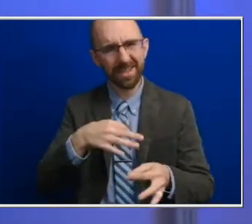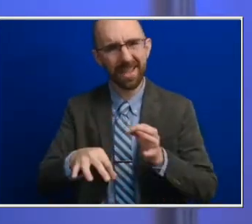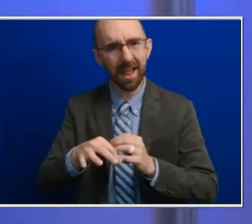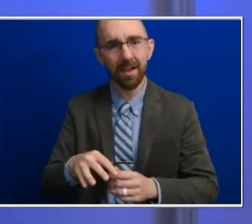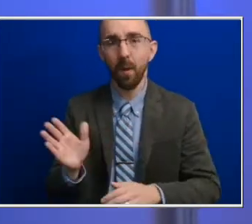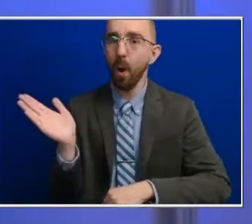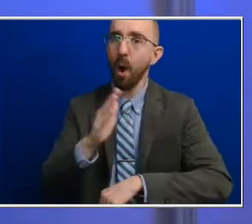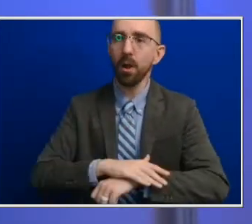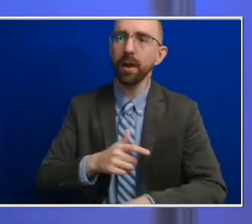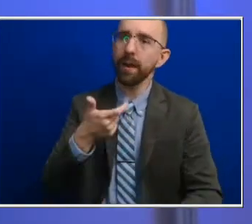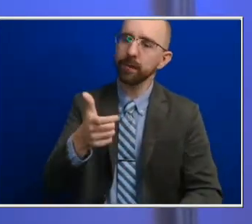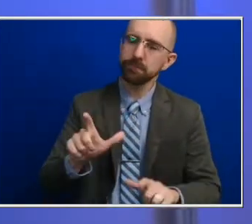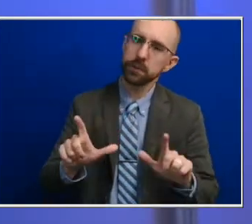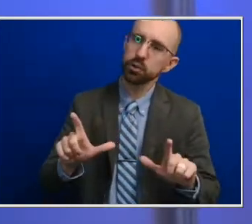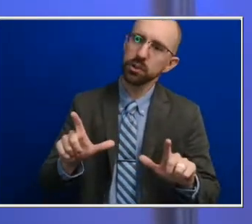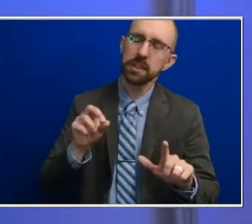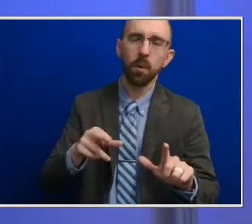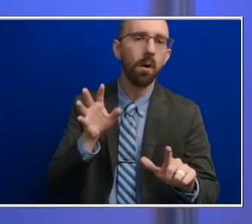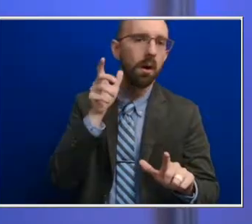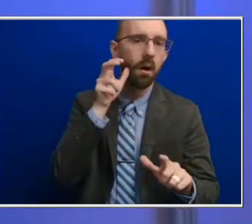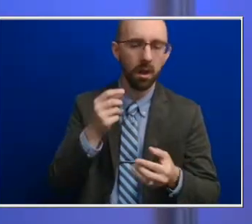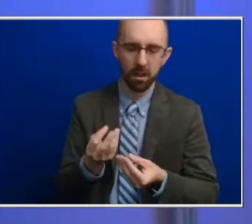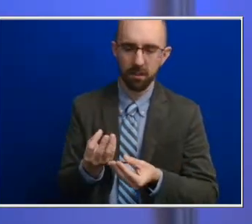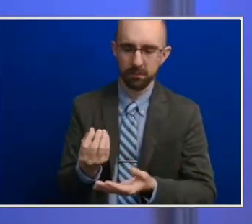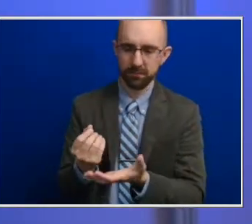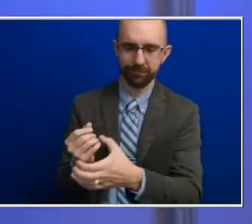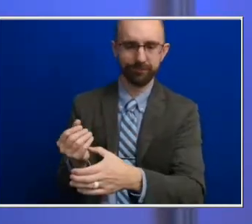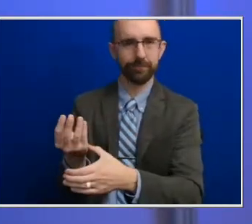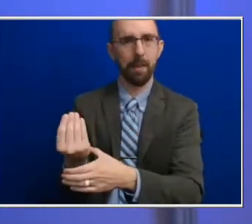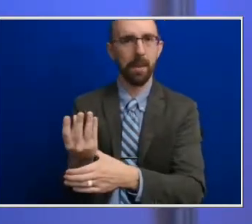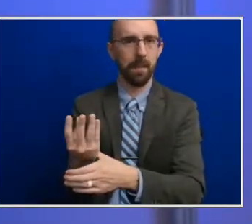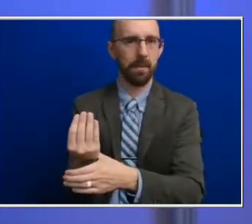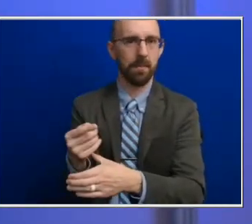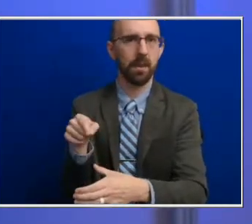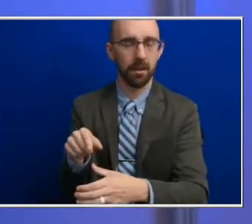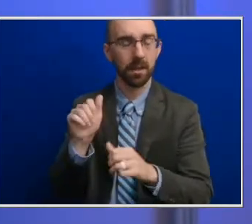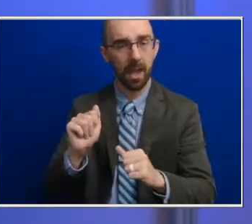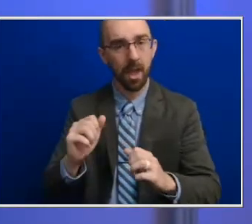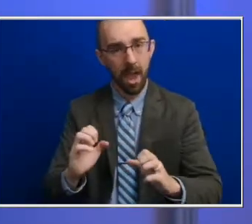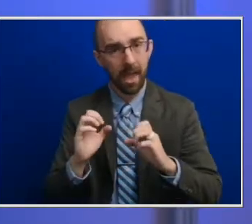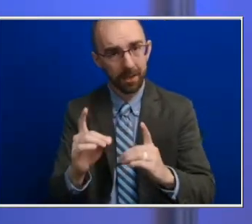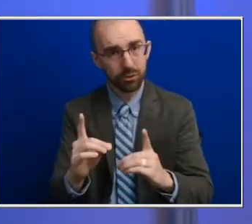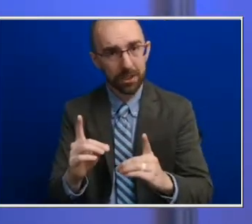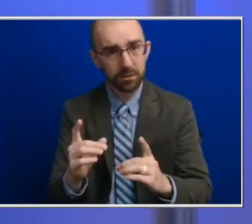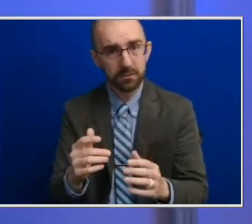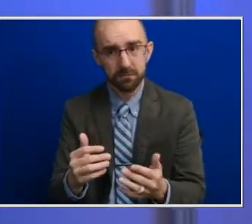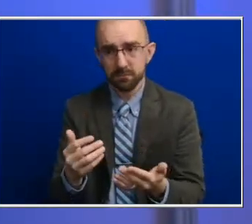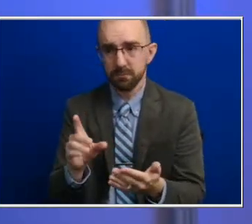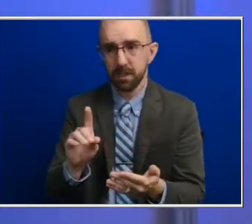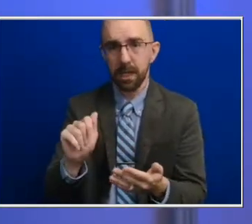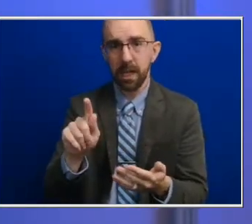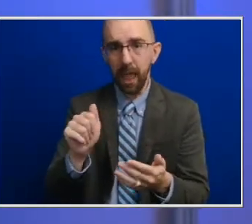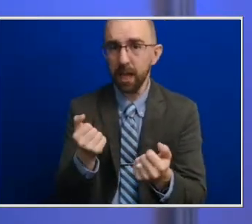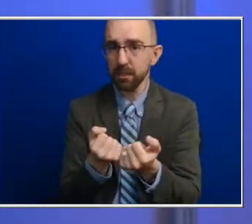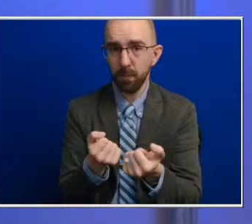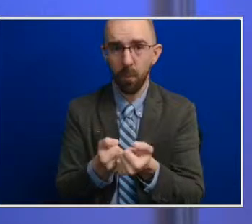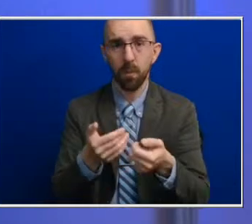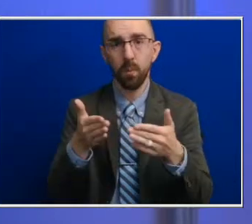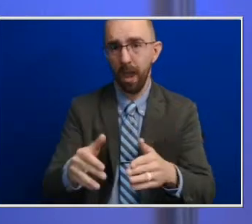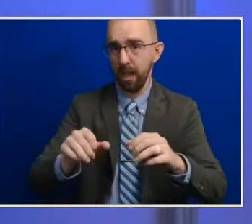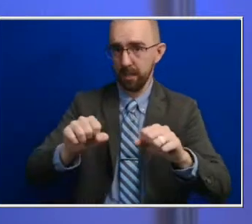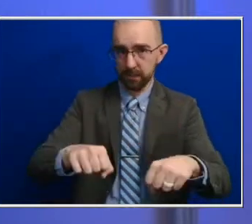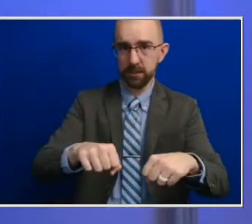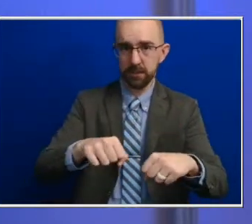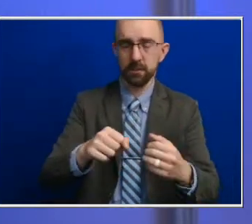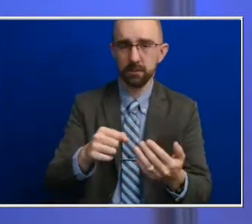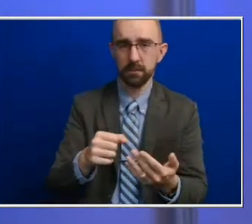watching a screen. And so it can be used in a very educational, data-supported way. It's just when we leave